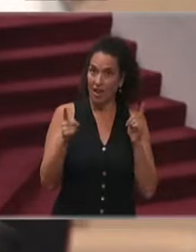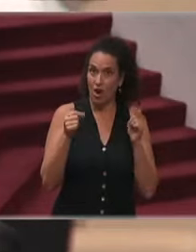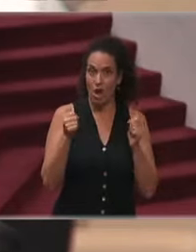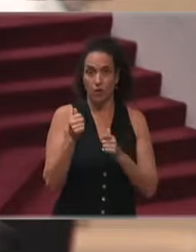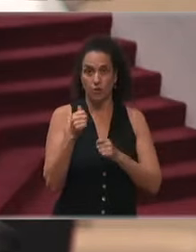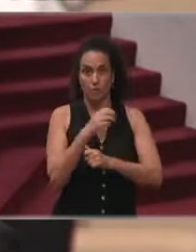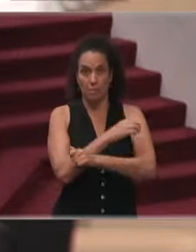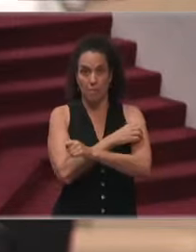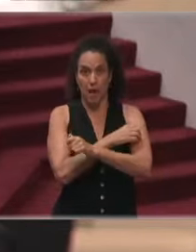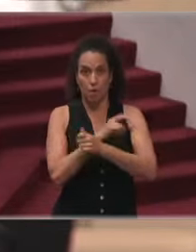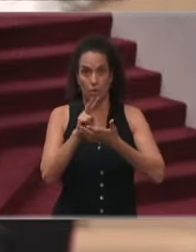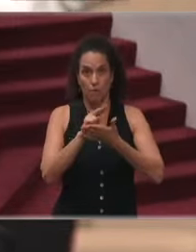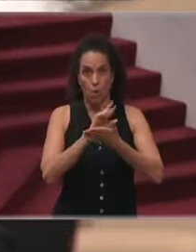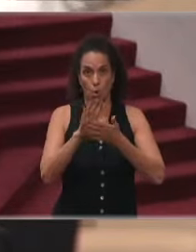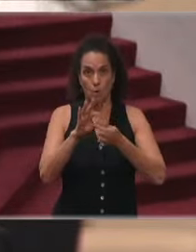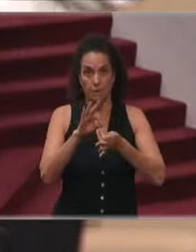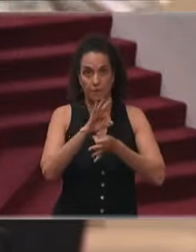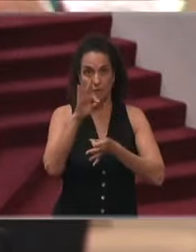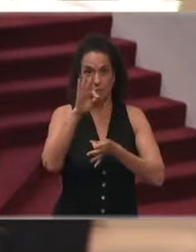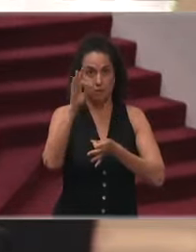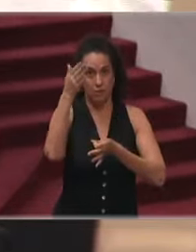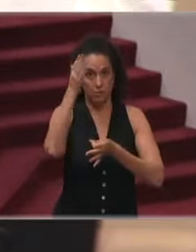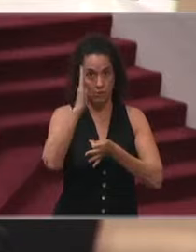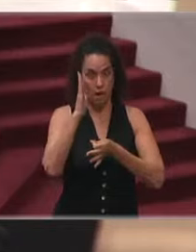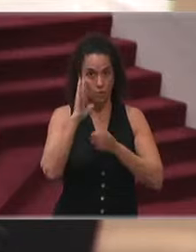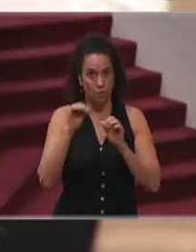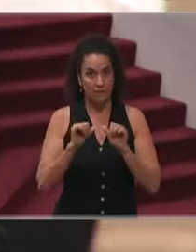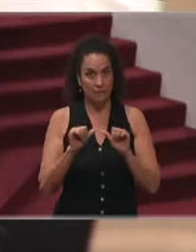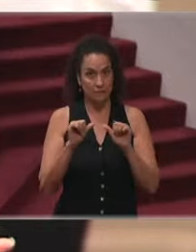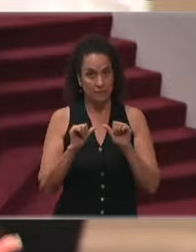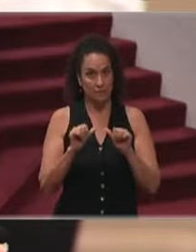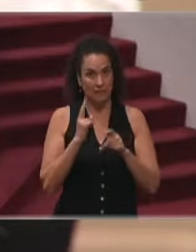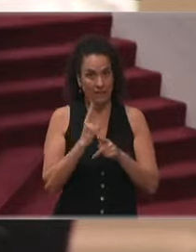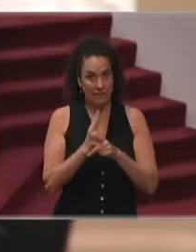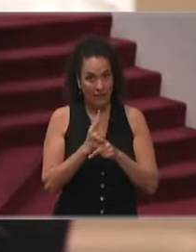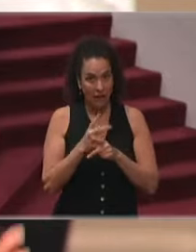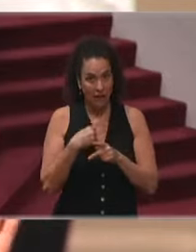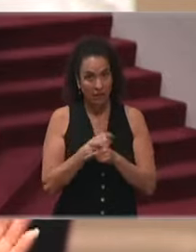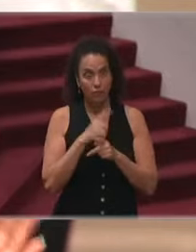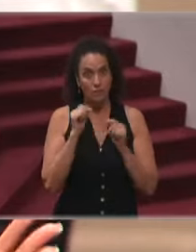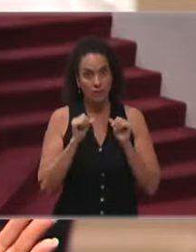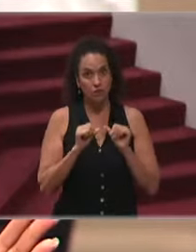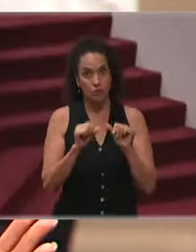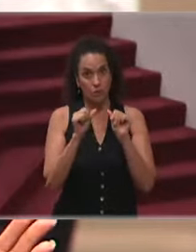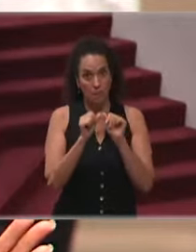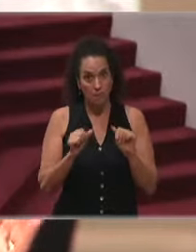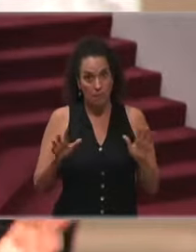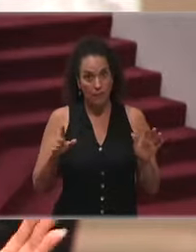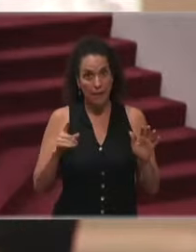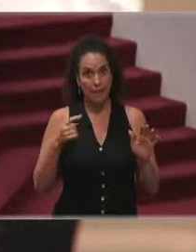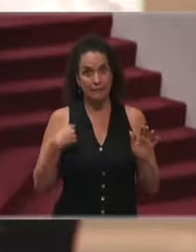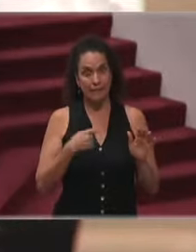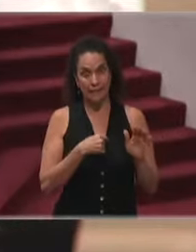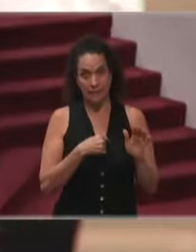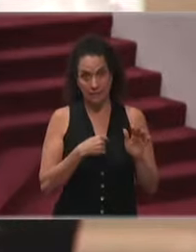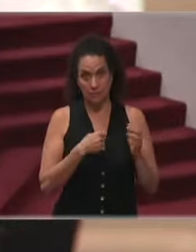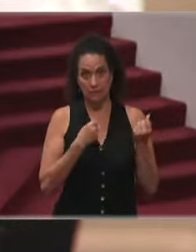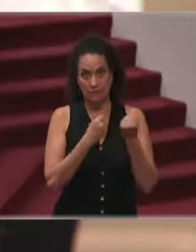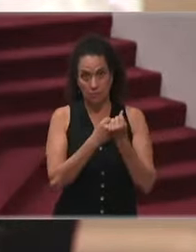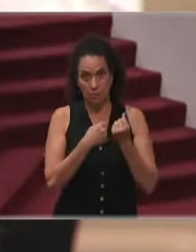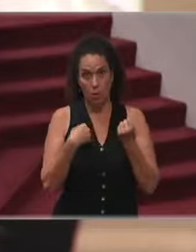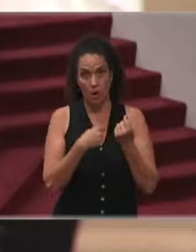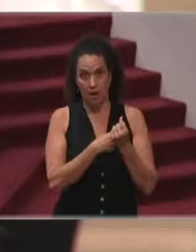Holy Spirit that God will continue to keep us, to bless us, to sustain us in accordance